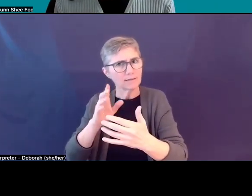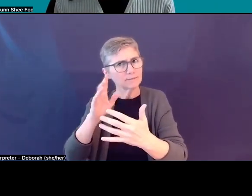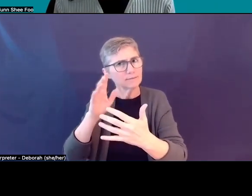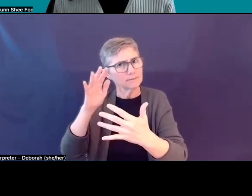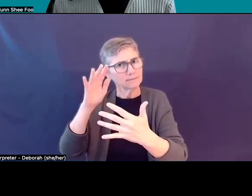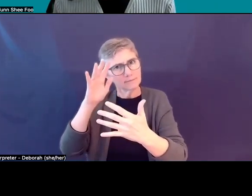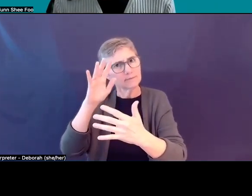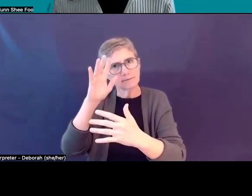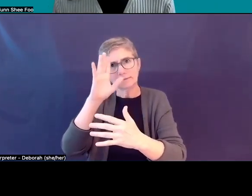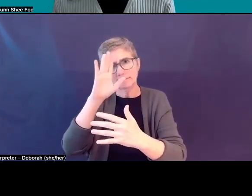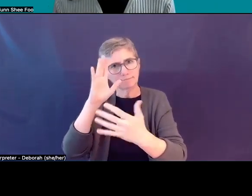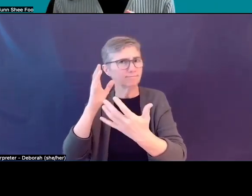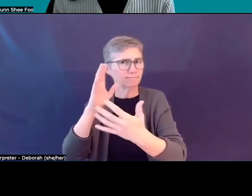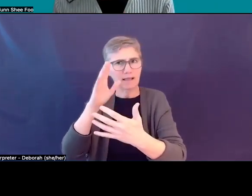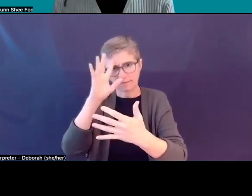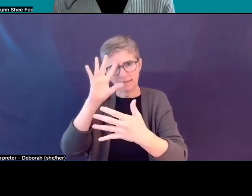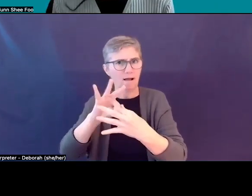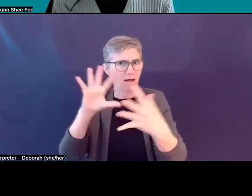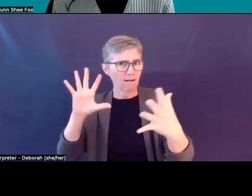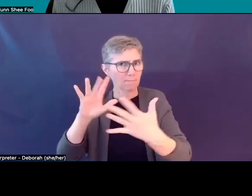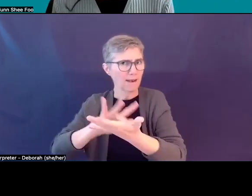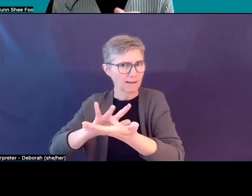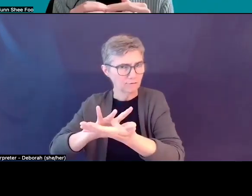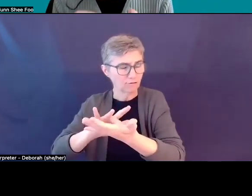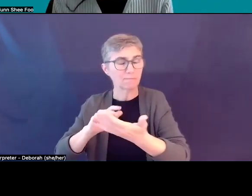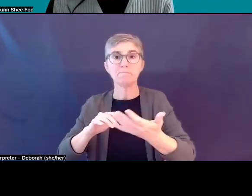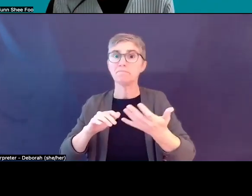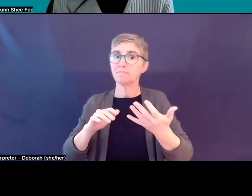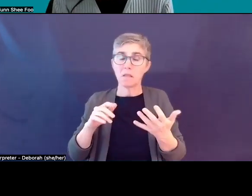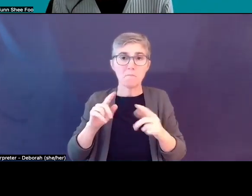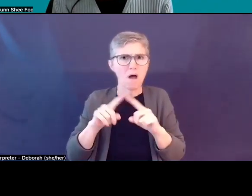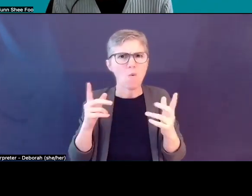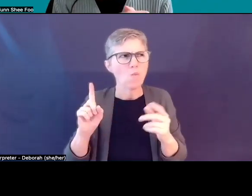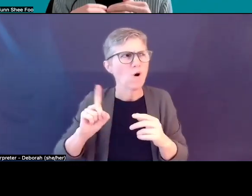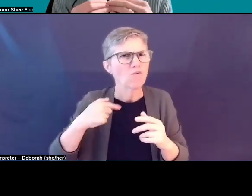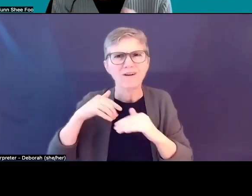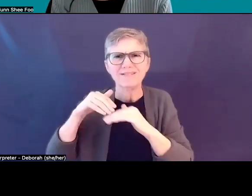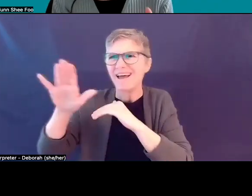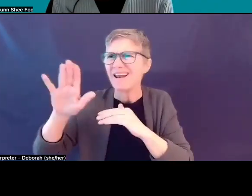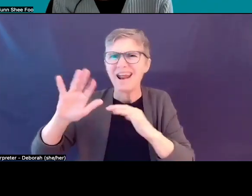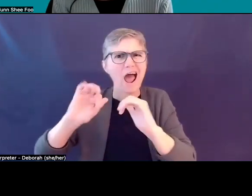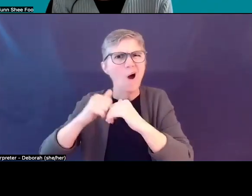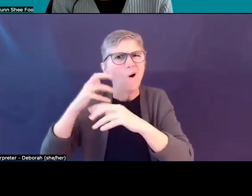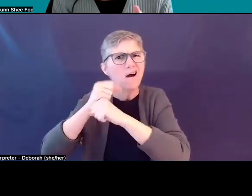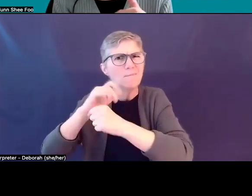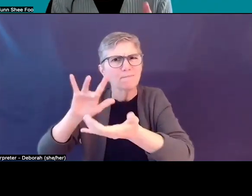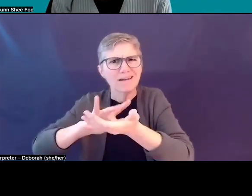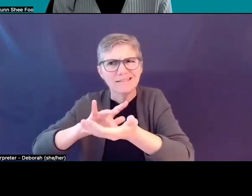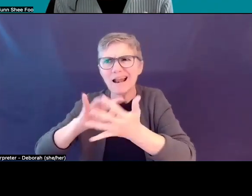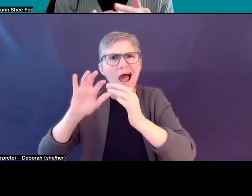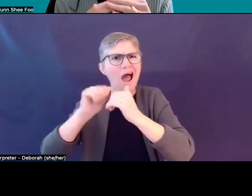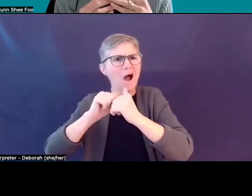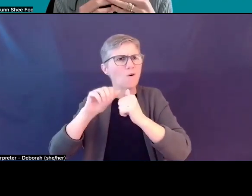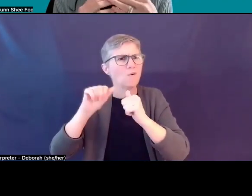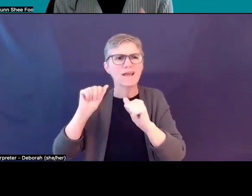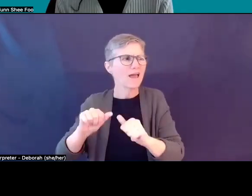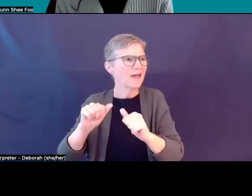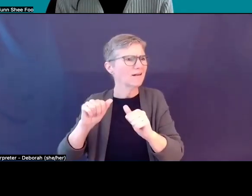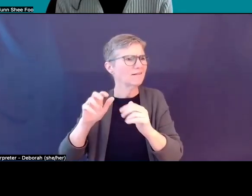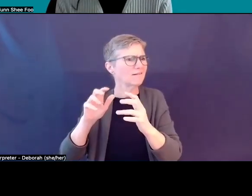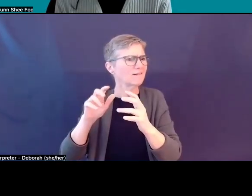for people, but I don't know where to send them or where my patients can go to get